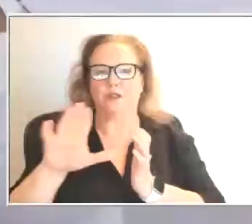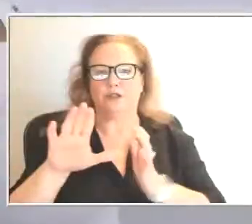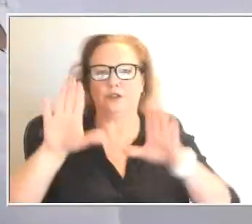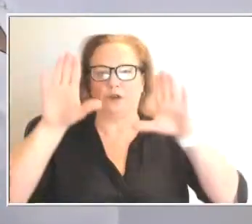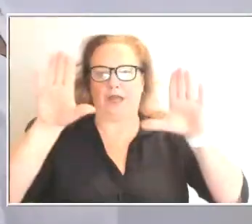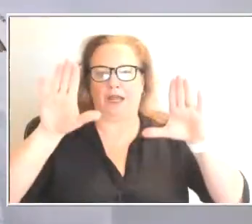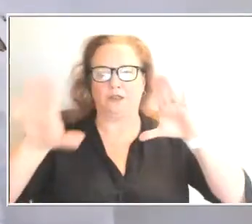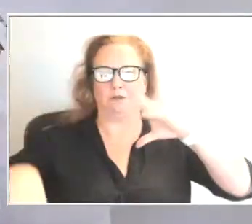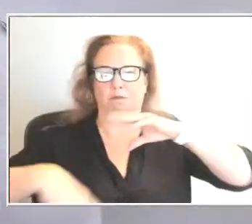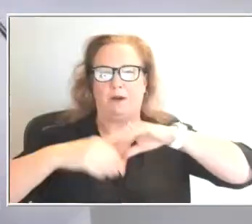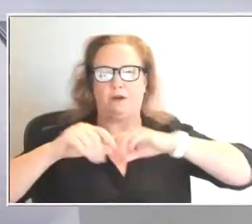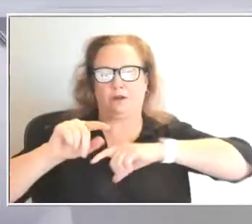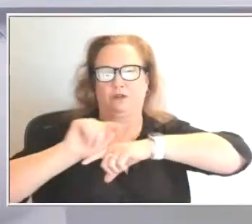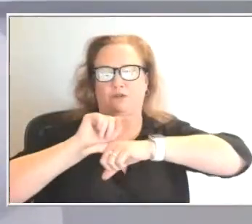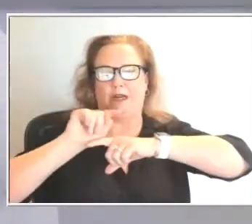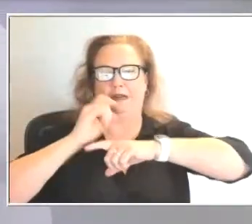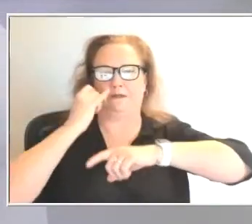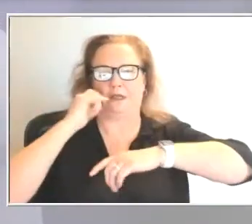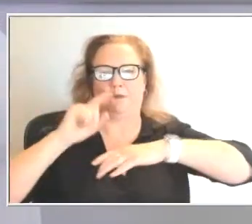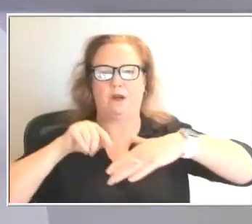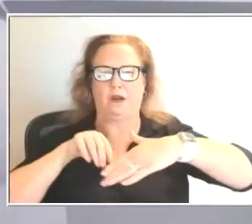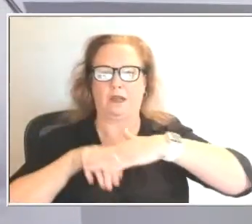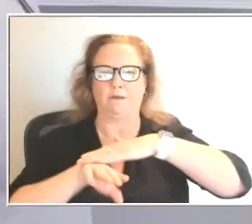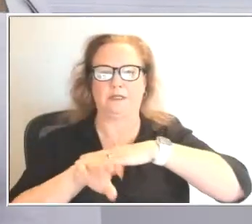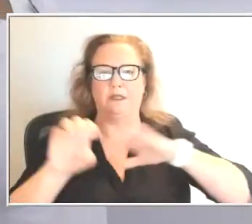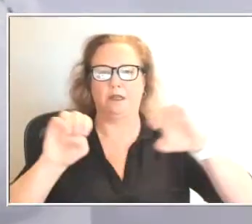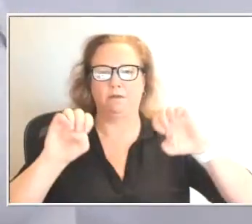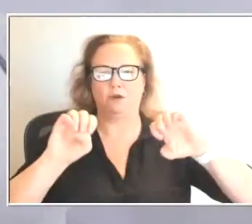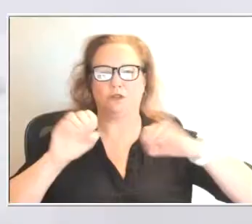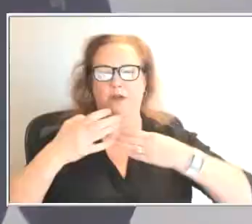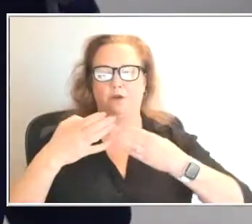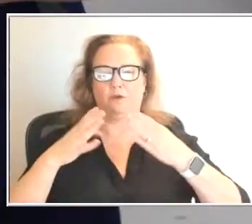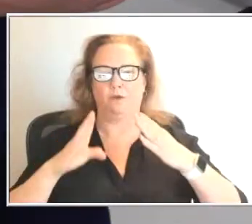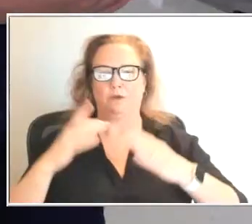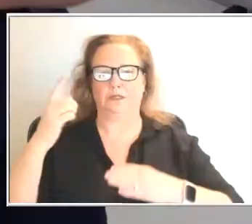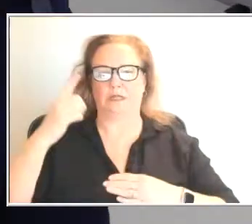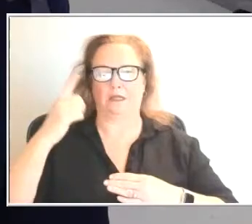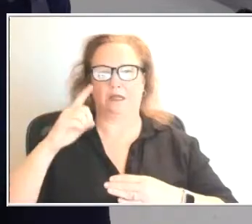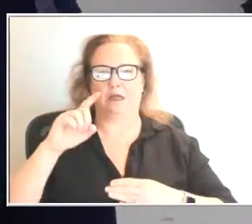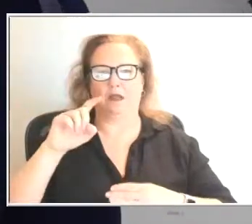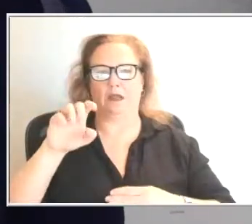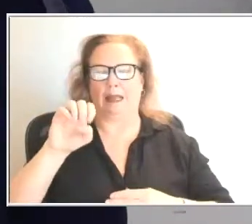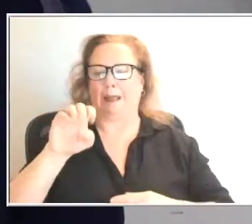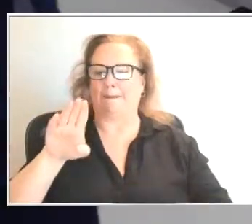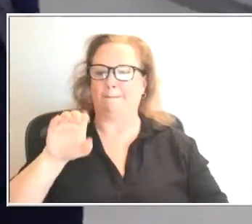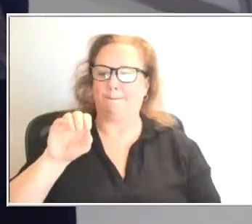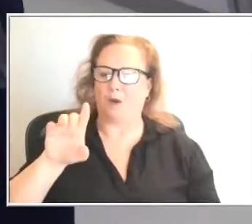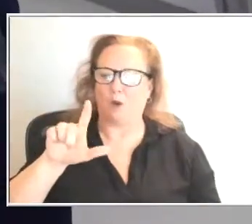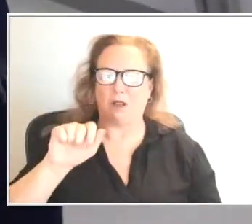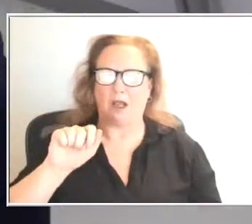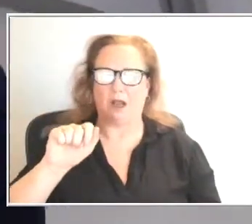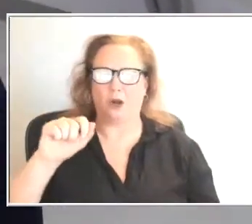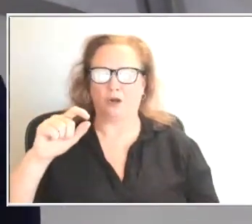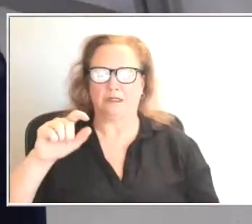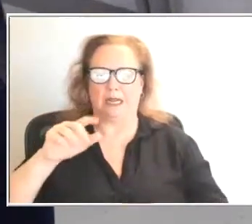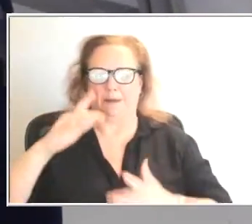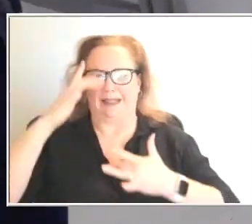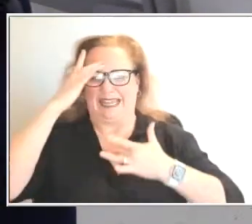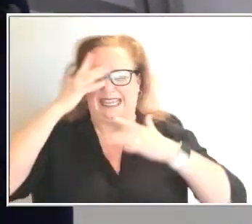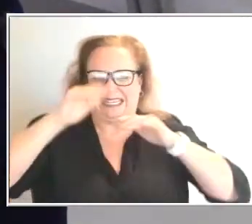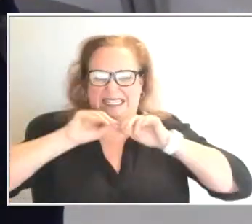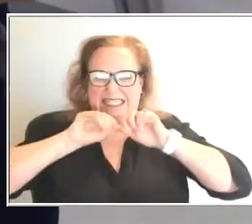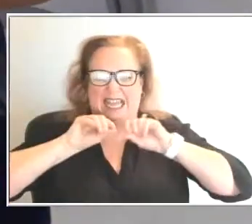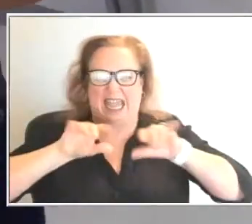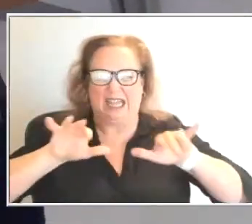preparedness training in case somebody walks into the emergency room with something like Ebola or some other terribly contagious disease.